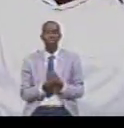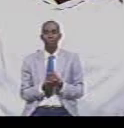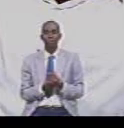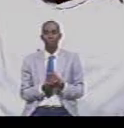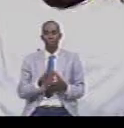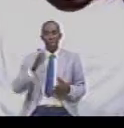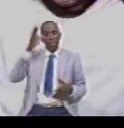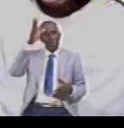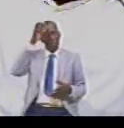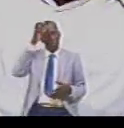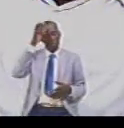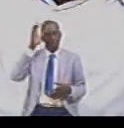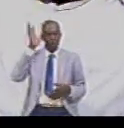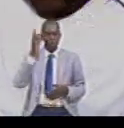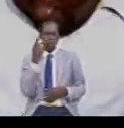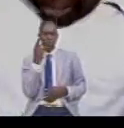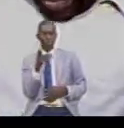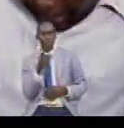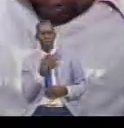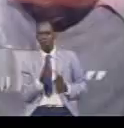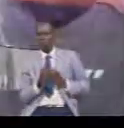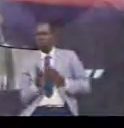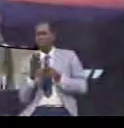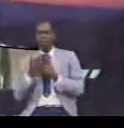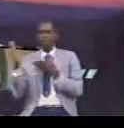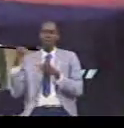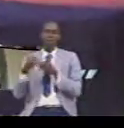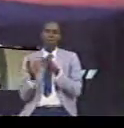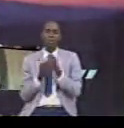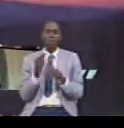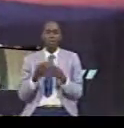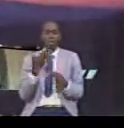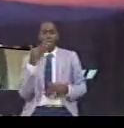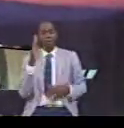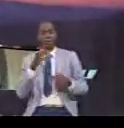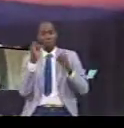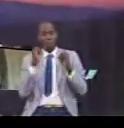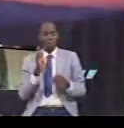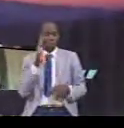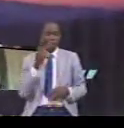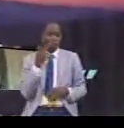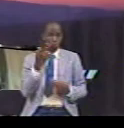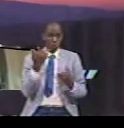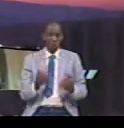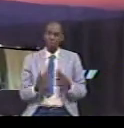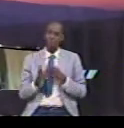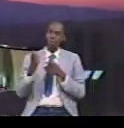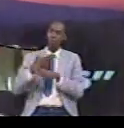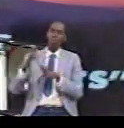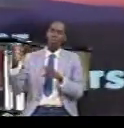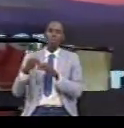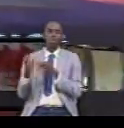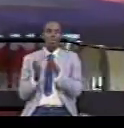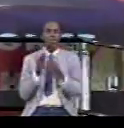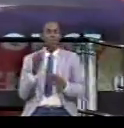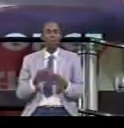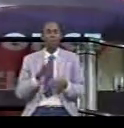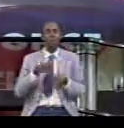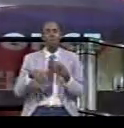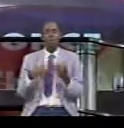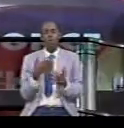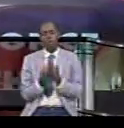Satan will see you and run. Evil powers will see you and run. And those tempters